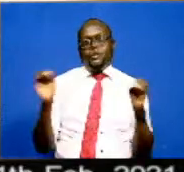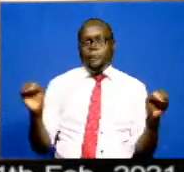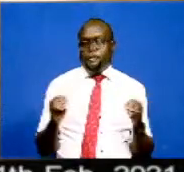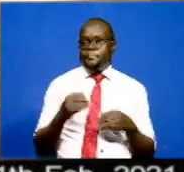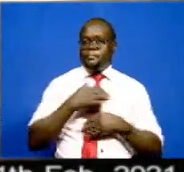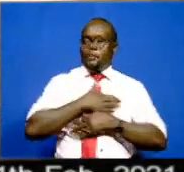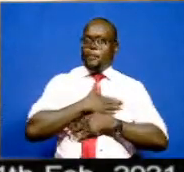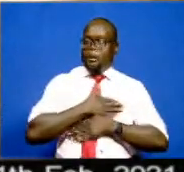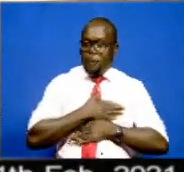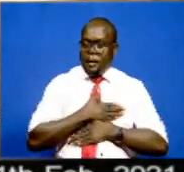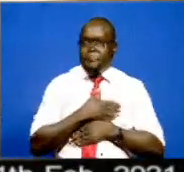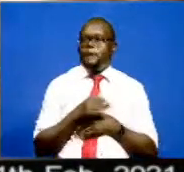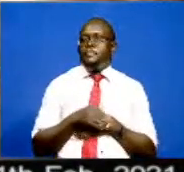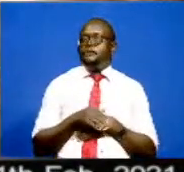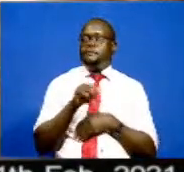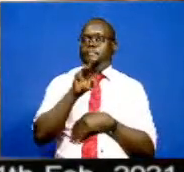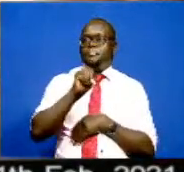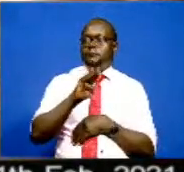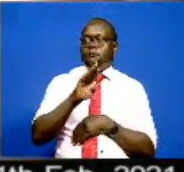Bandi.